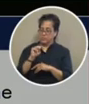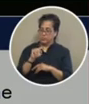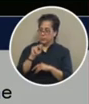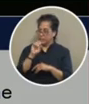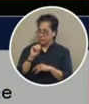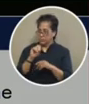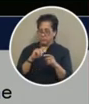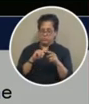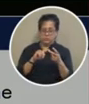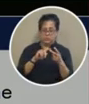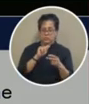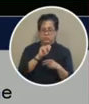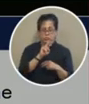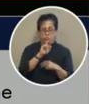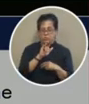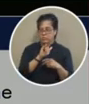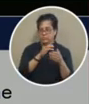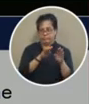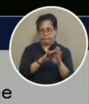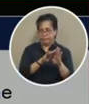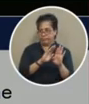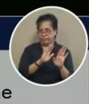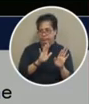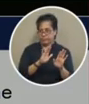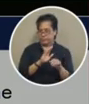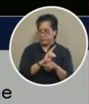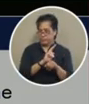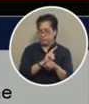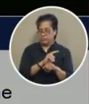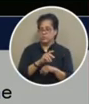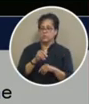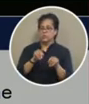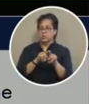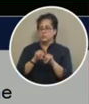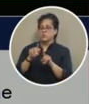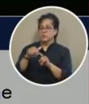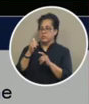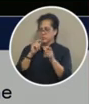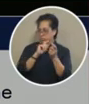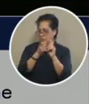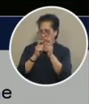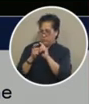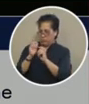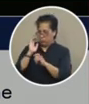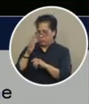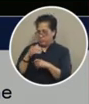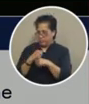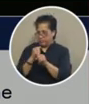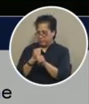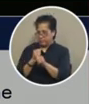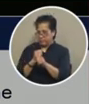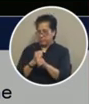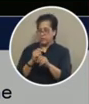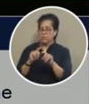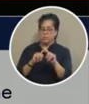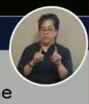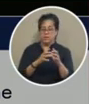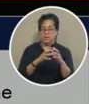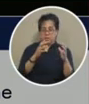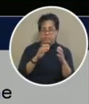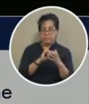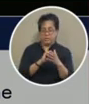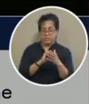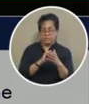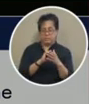the trolley was shut down. And there's a lot of other changes that we made that I won't get into right now. But a lot of those changes were